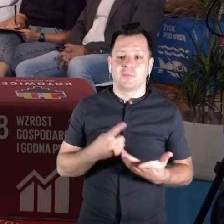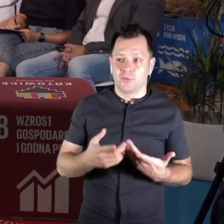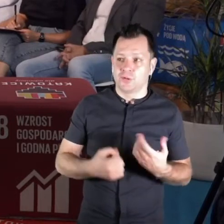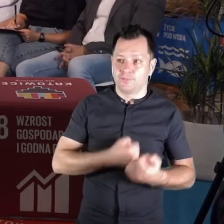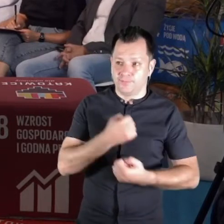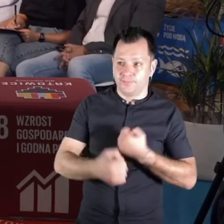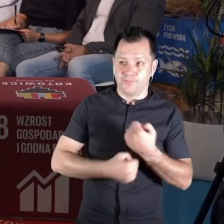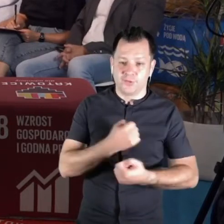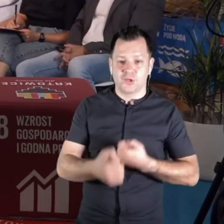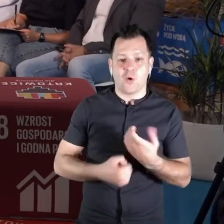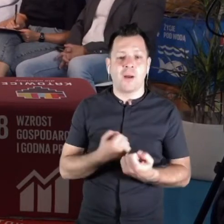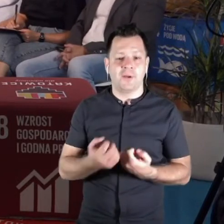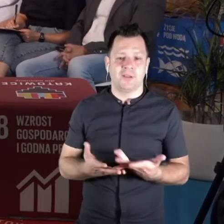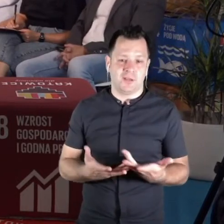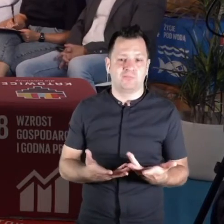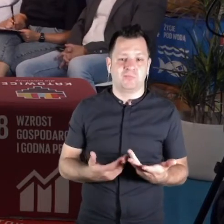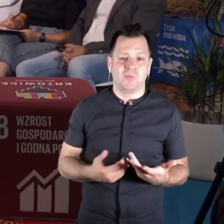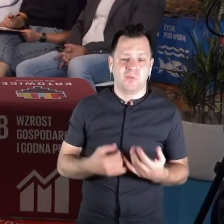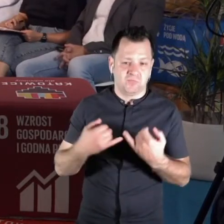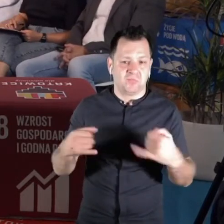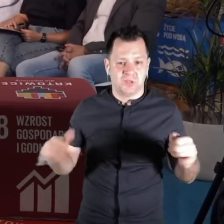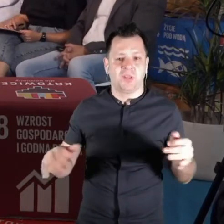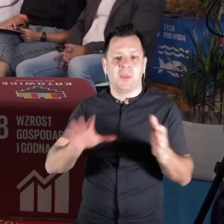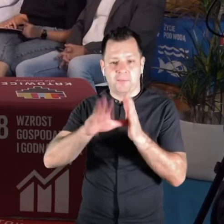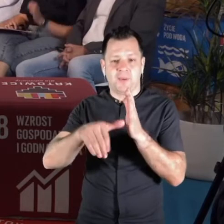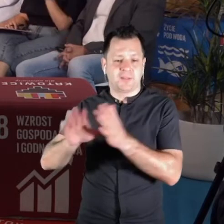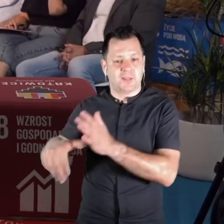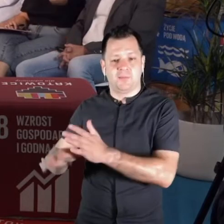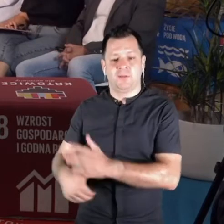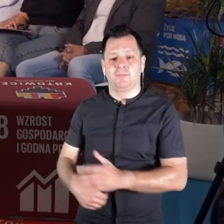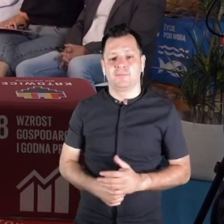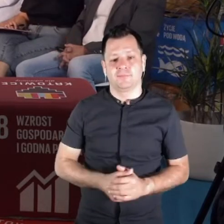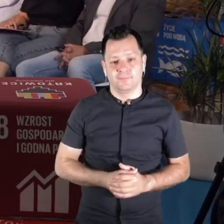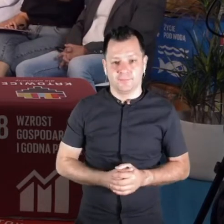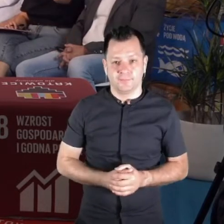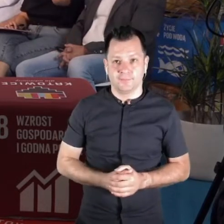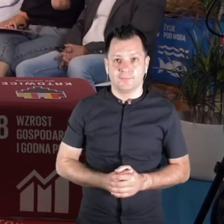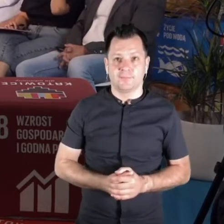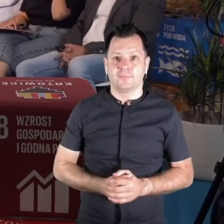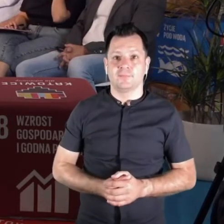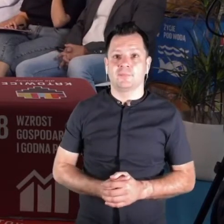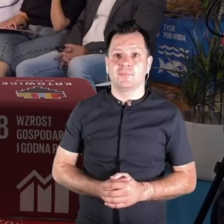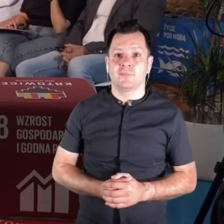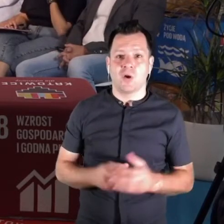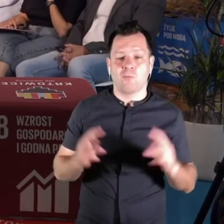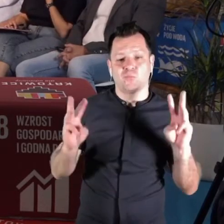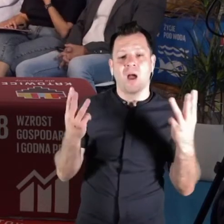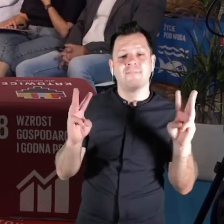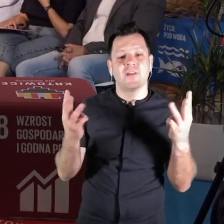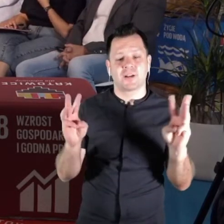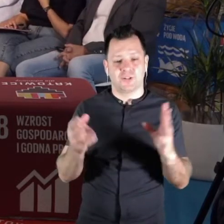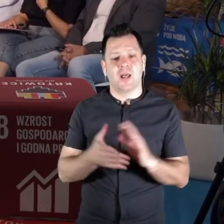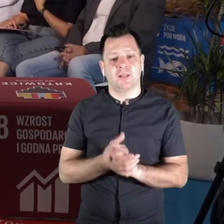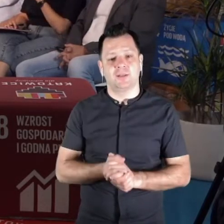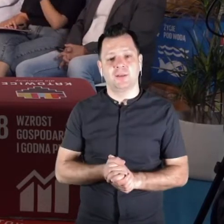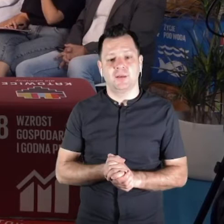As other City Labs, we also work on organizing workshops, meetups and events. We have a small exhibition, and